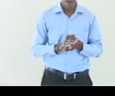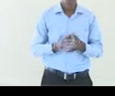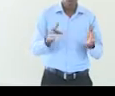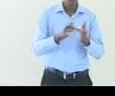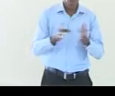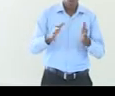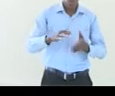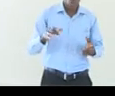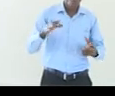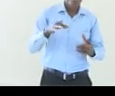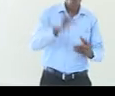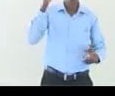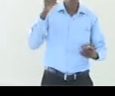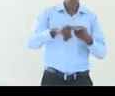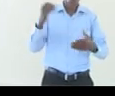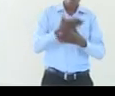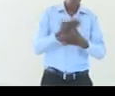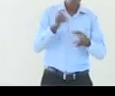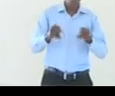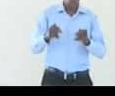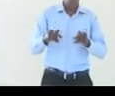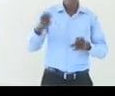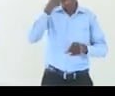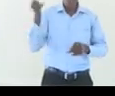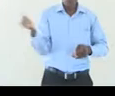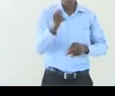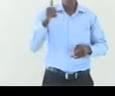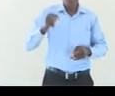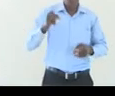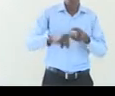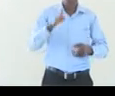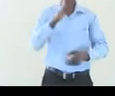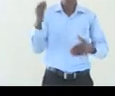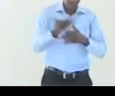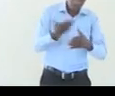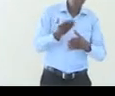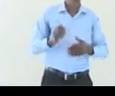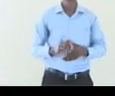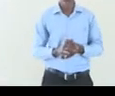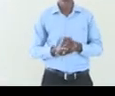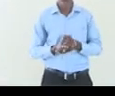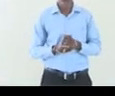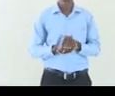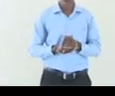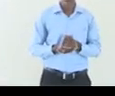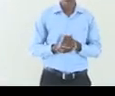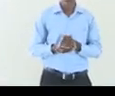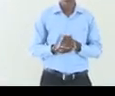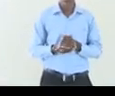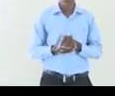In the area of my life that I am not doing well, in the area of my